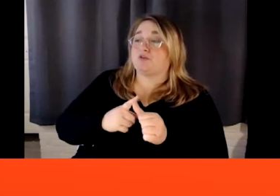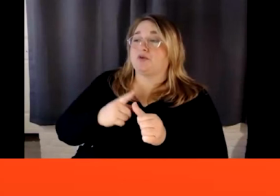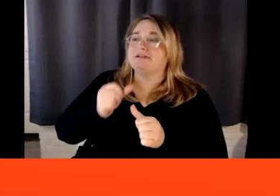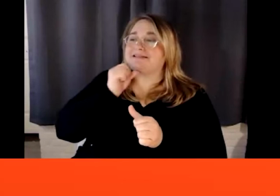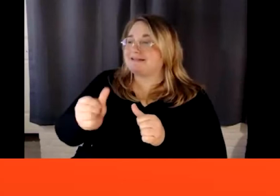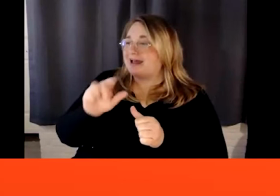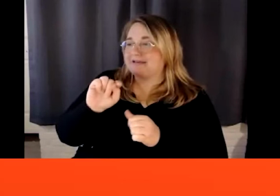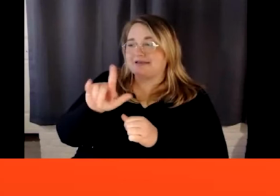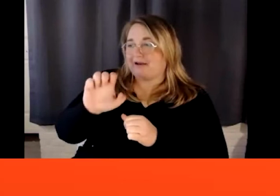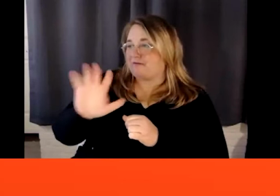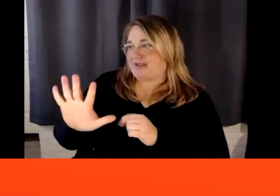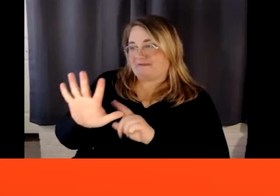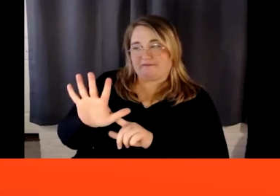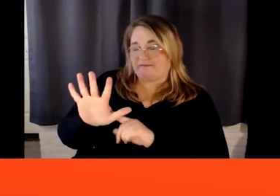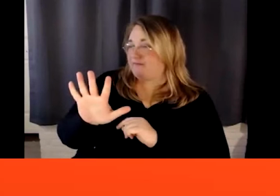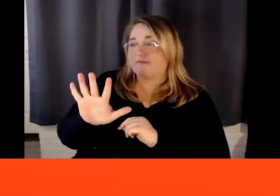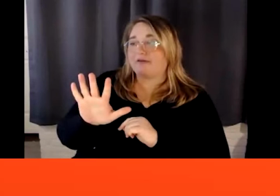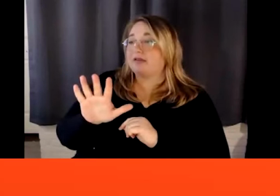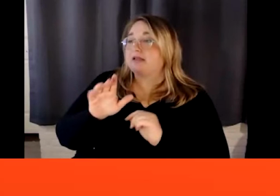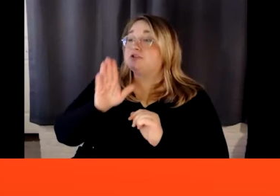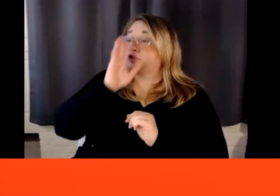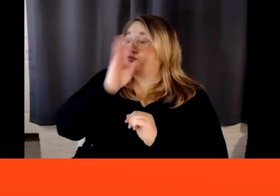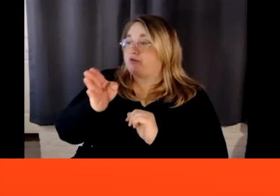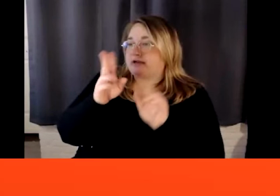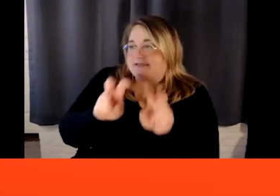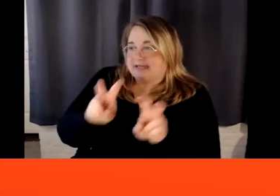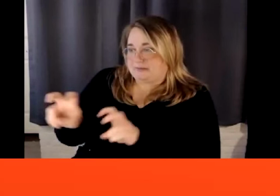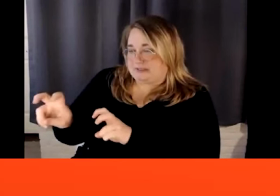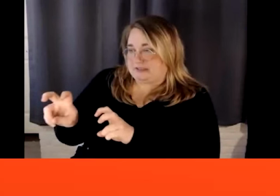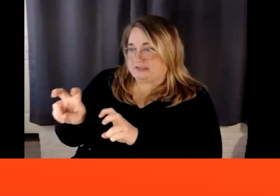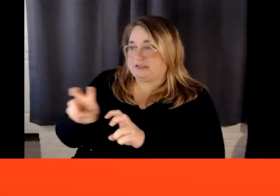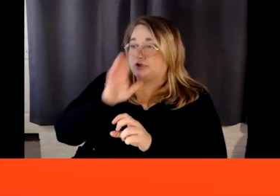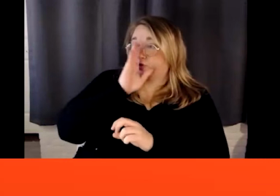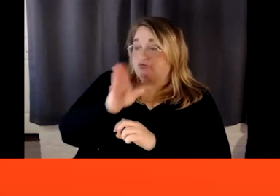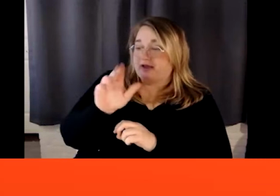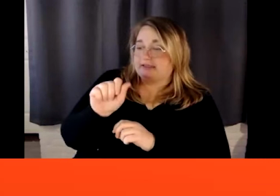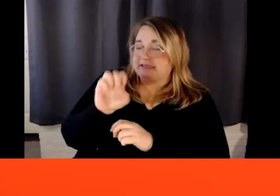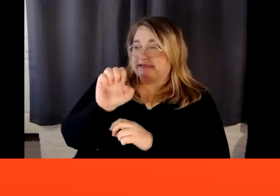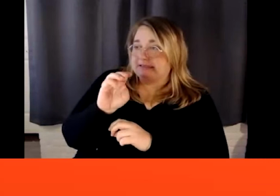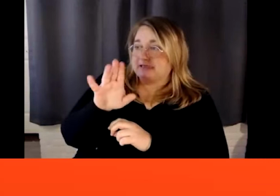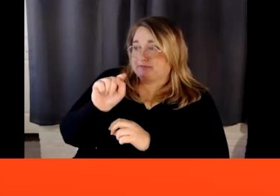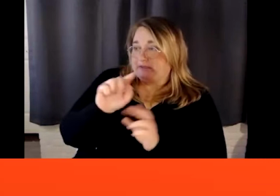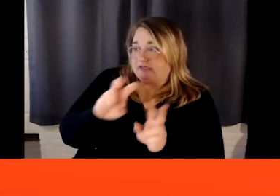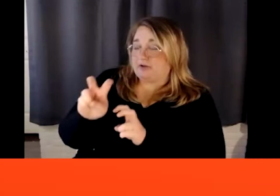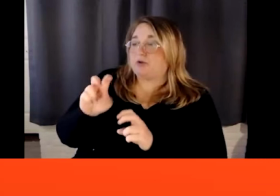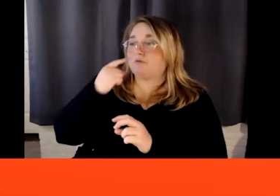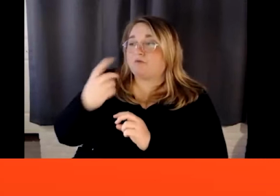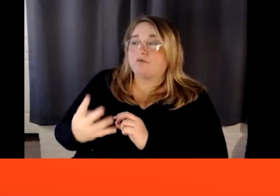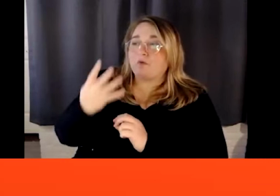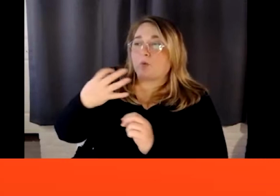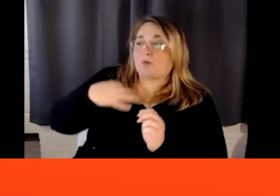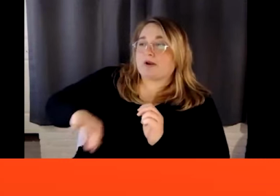So, Right. but it's direct assessment. Direct assessment for 4 credit programs